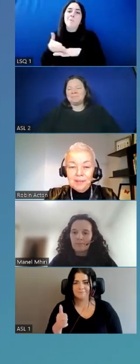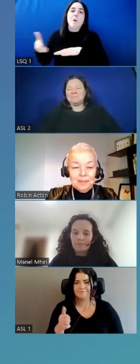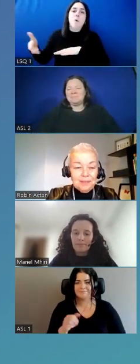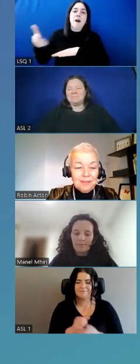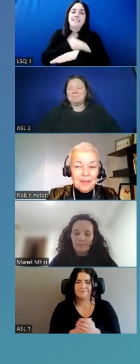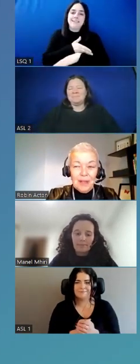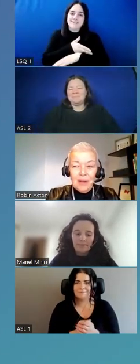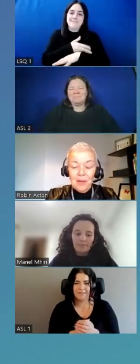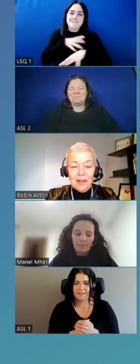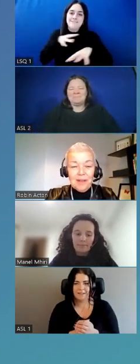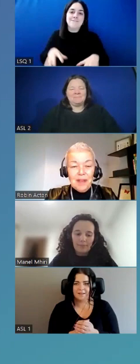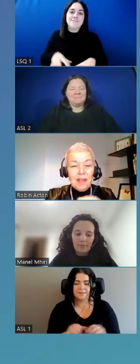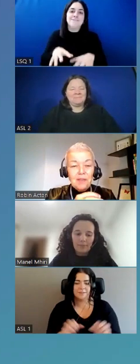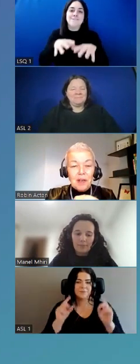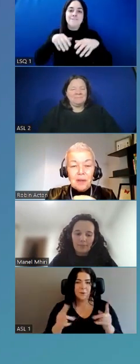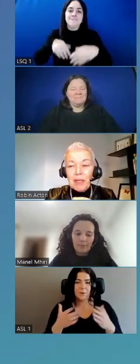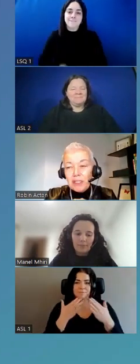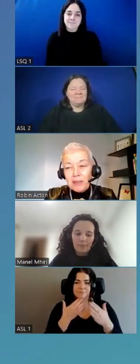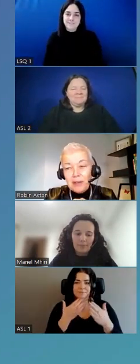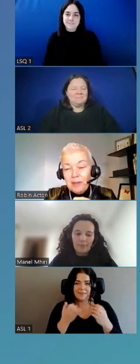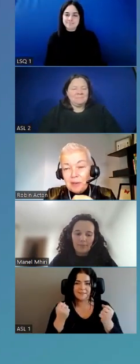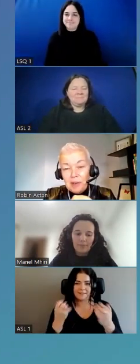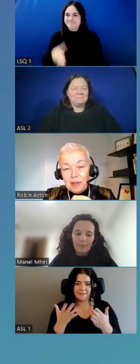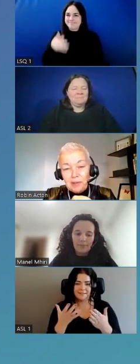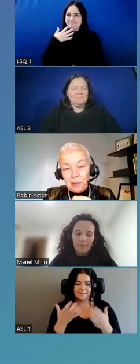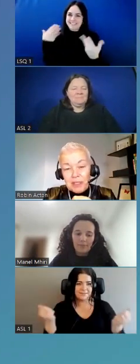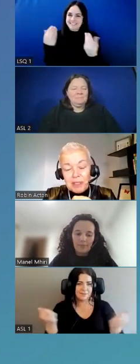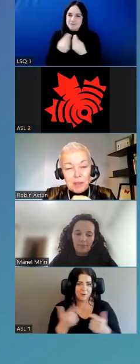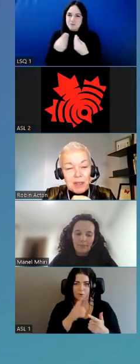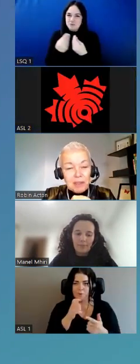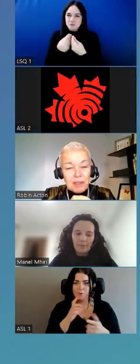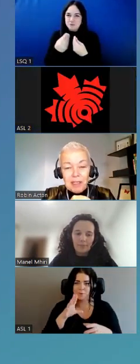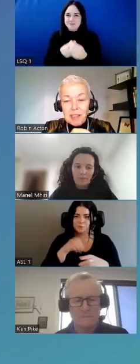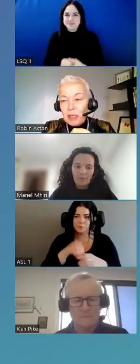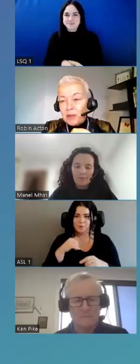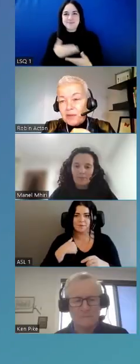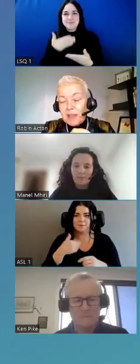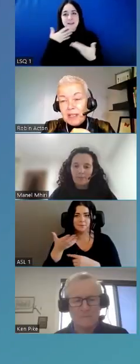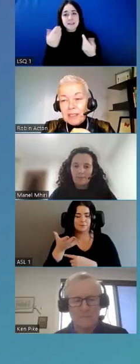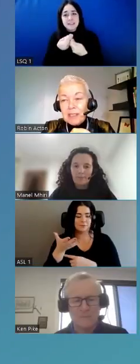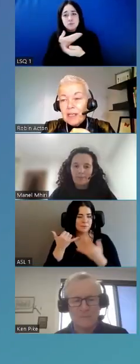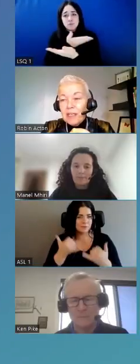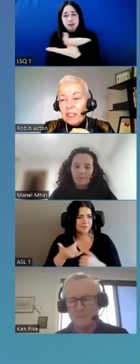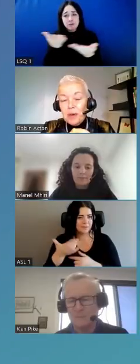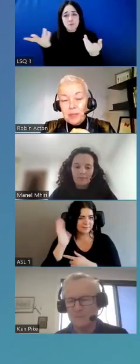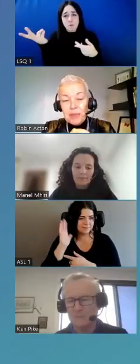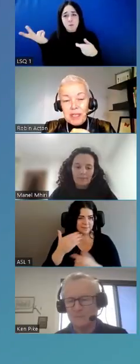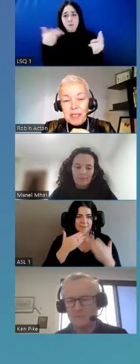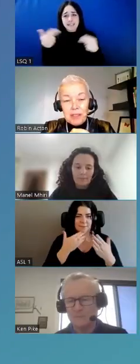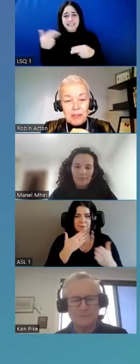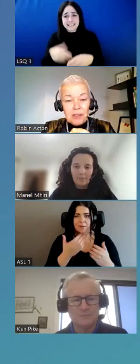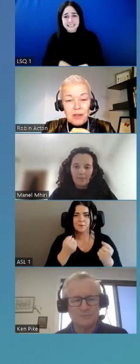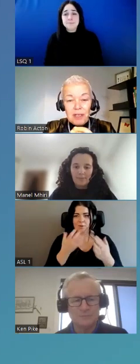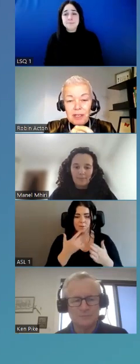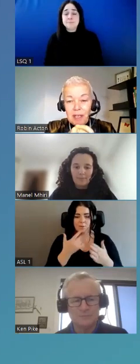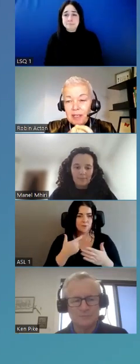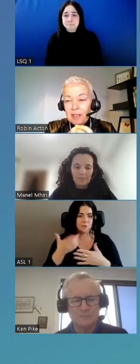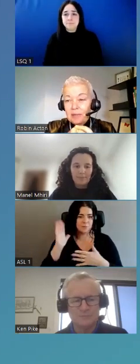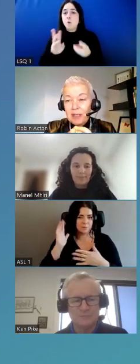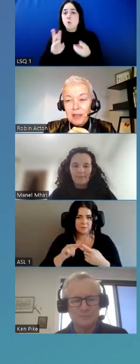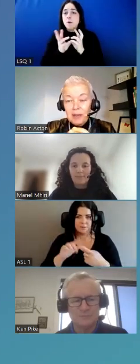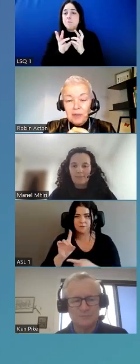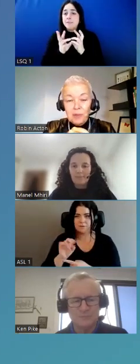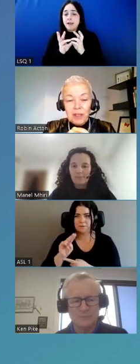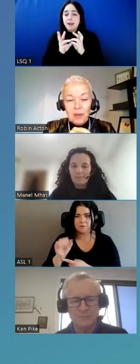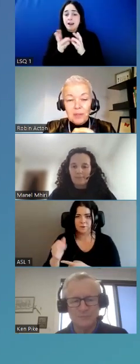Okay. All right. Thank you very much, everyone, for participating today. Special thanks to our presenters, Donna, Ken,